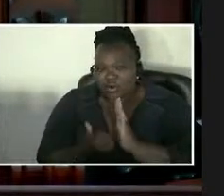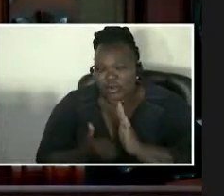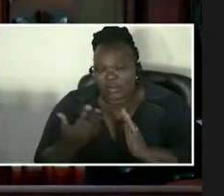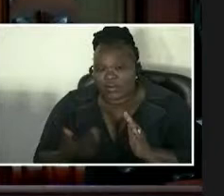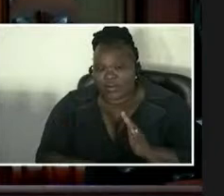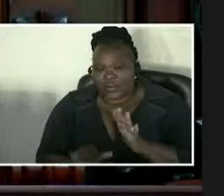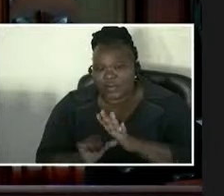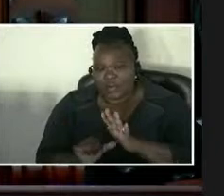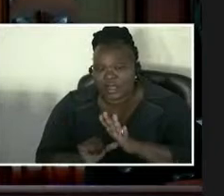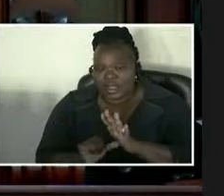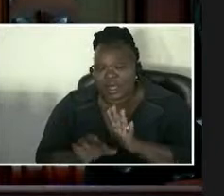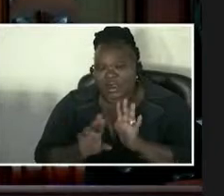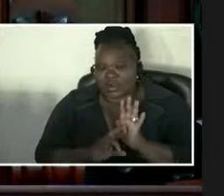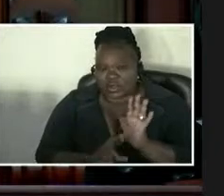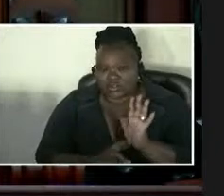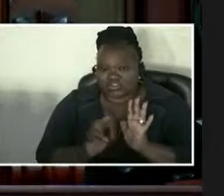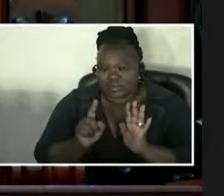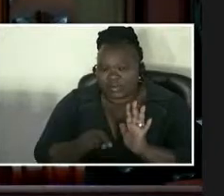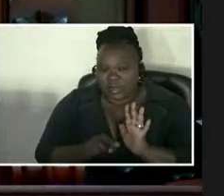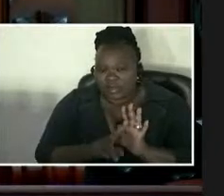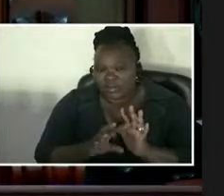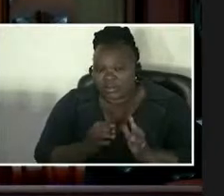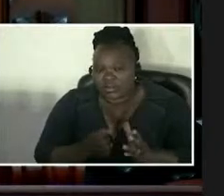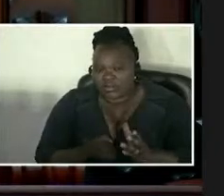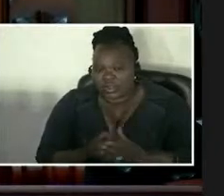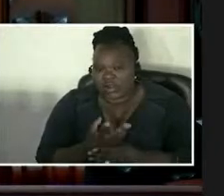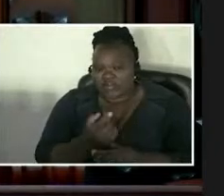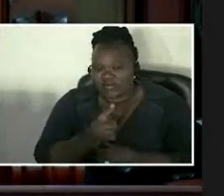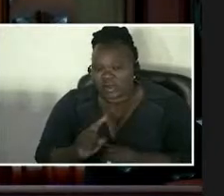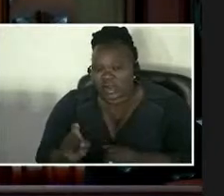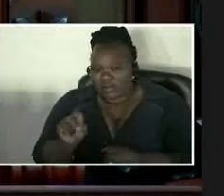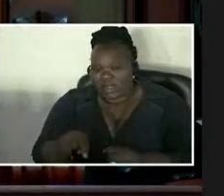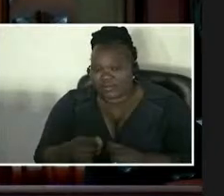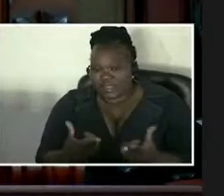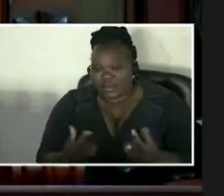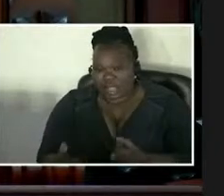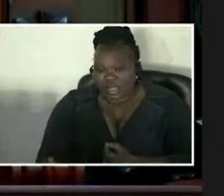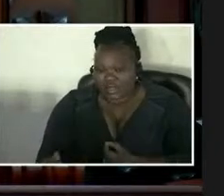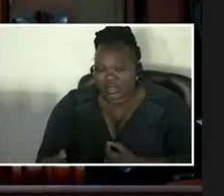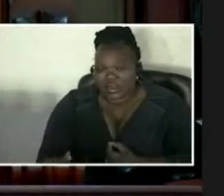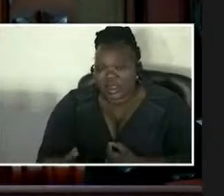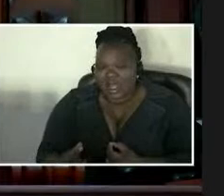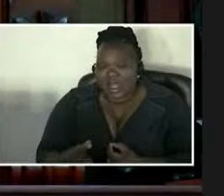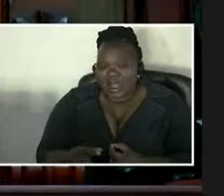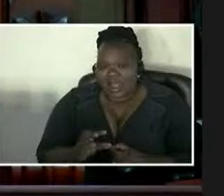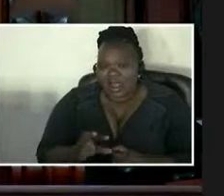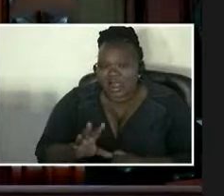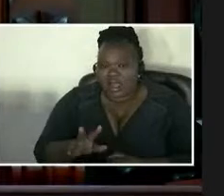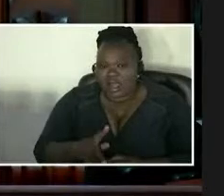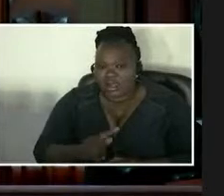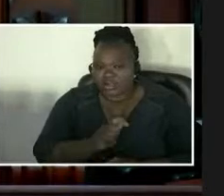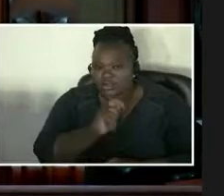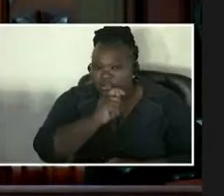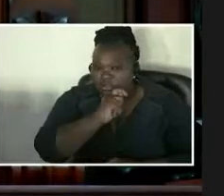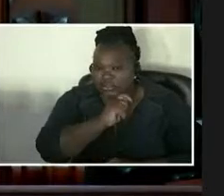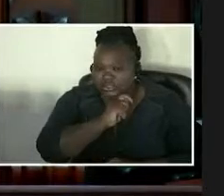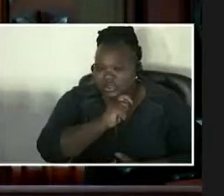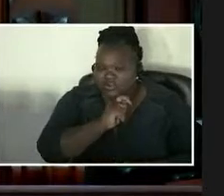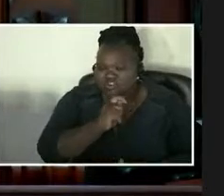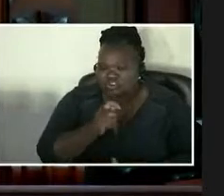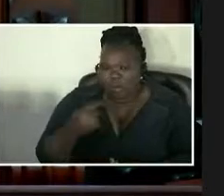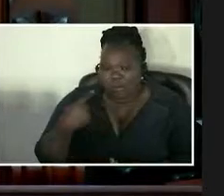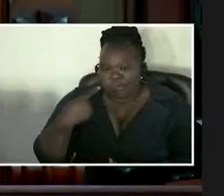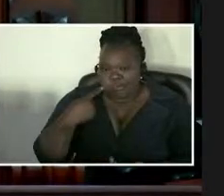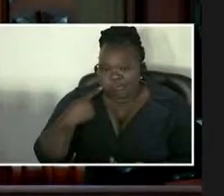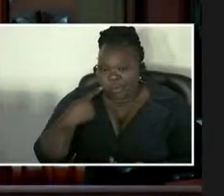regulation of maternal obstetric units must be done teenage pregnancy can be effectively reduced by regular